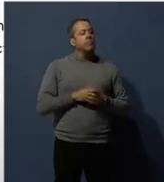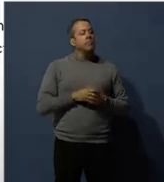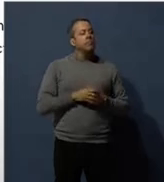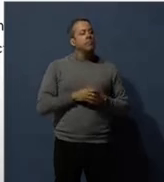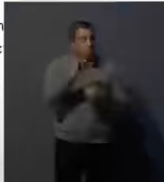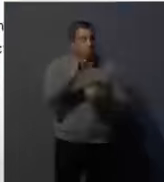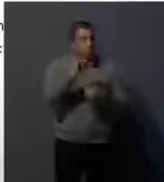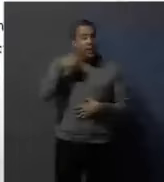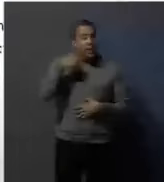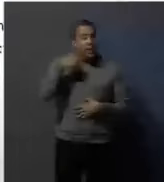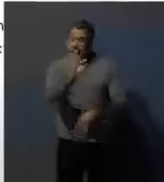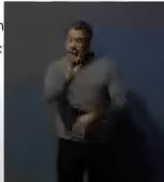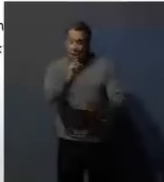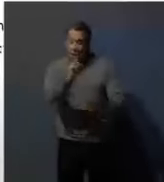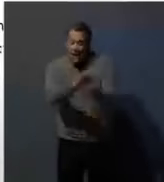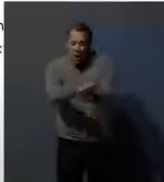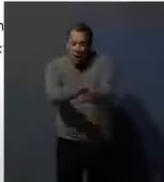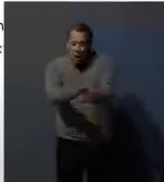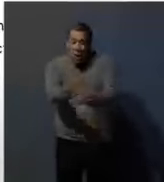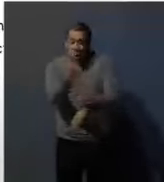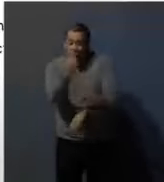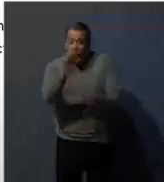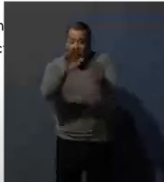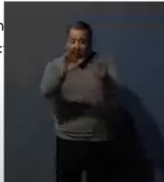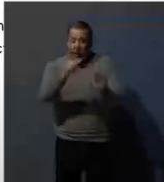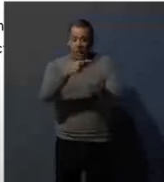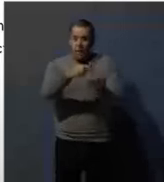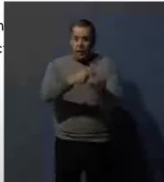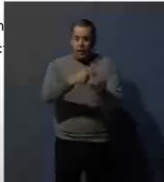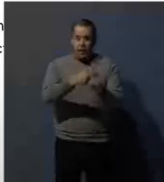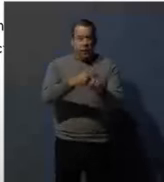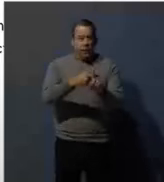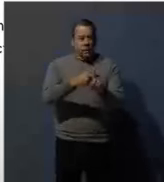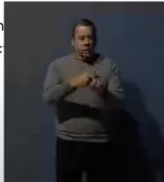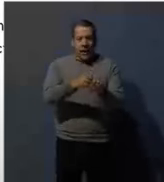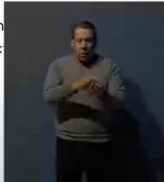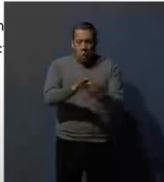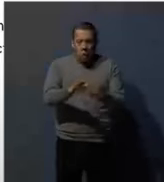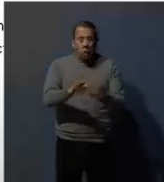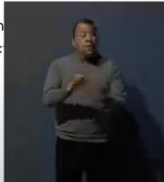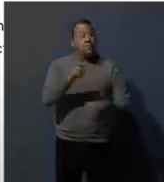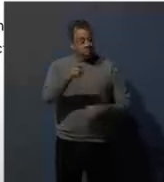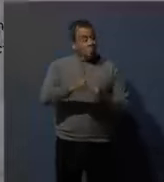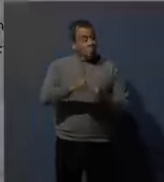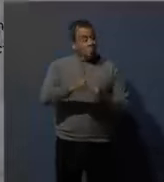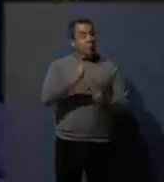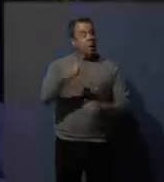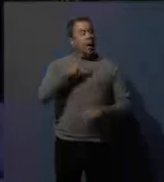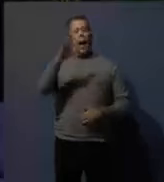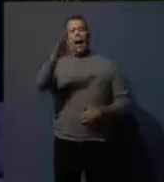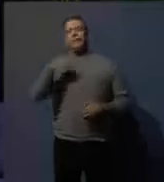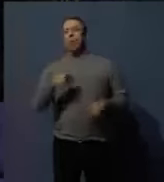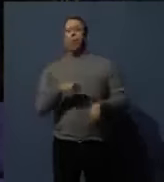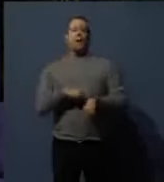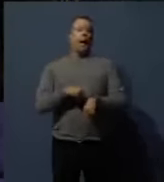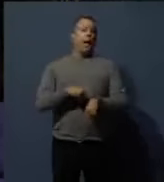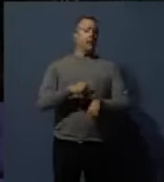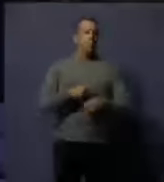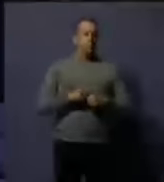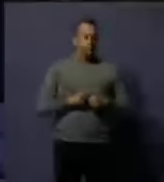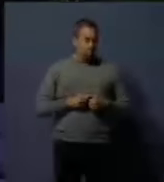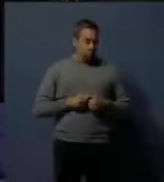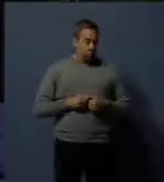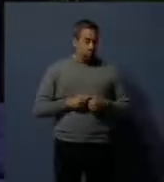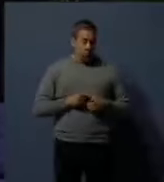month, one Sunday a month. And what does that do? That addresses the I don't have time objection. You mean you can't